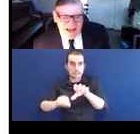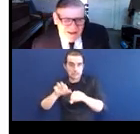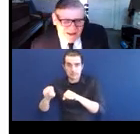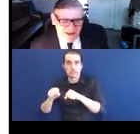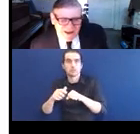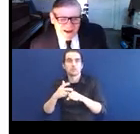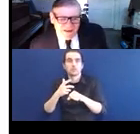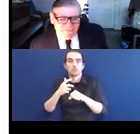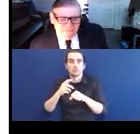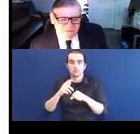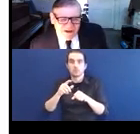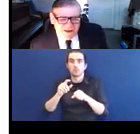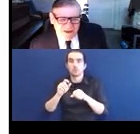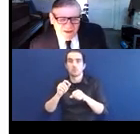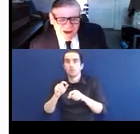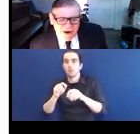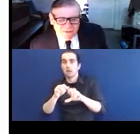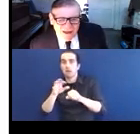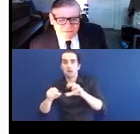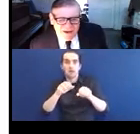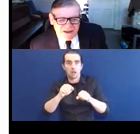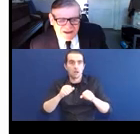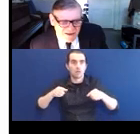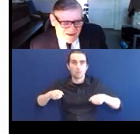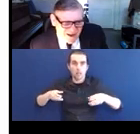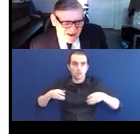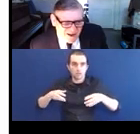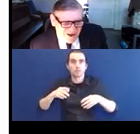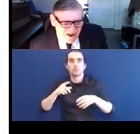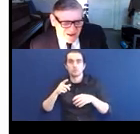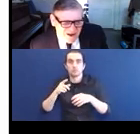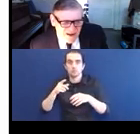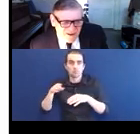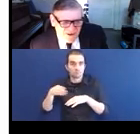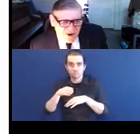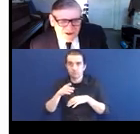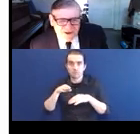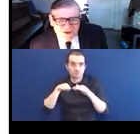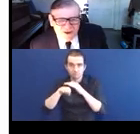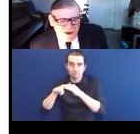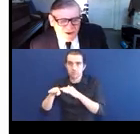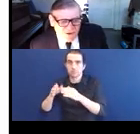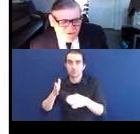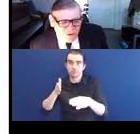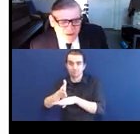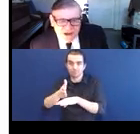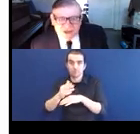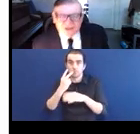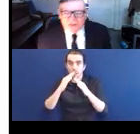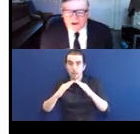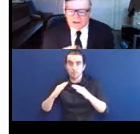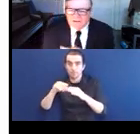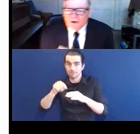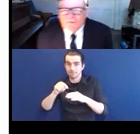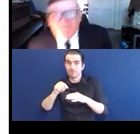that, they went home, and the president then agreed not to the full pension that they